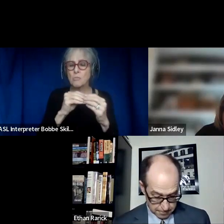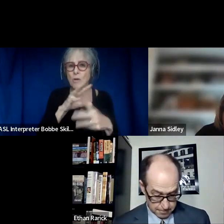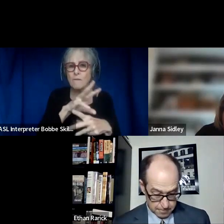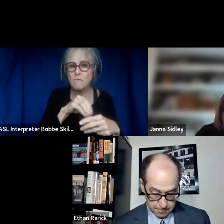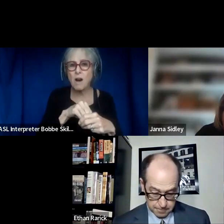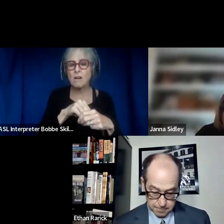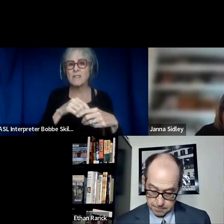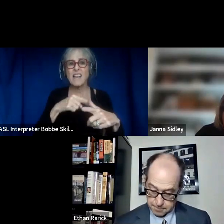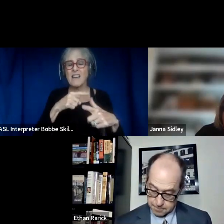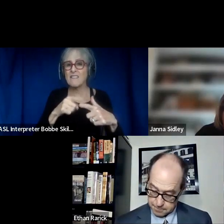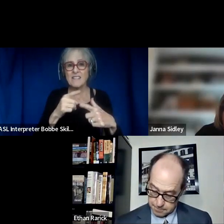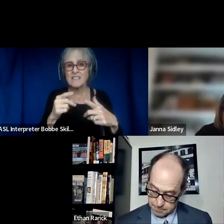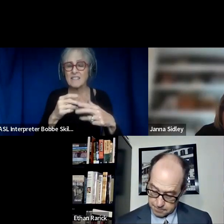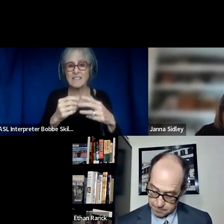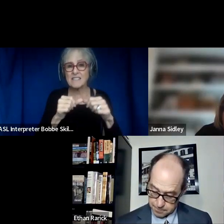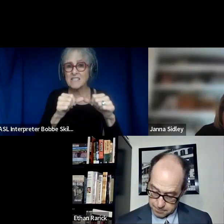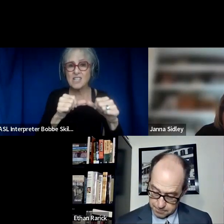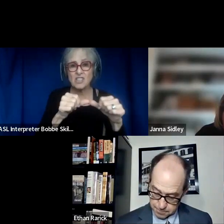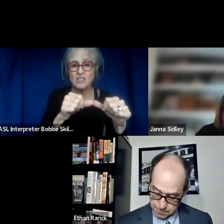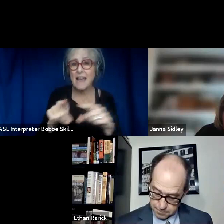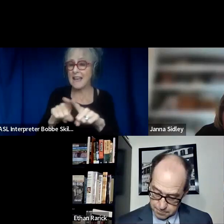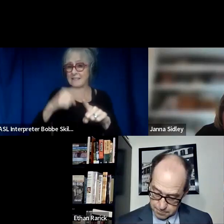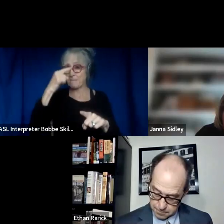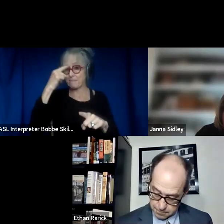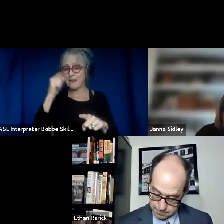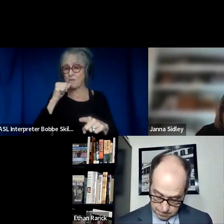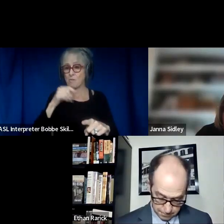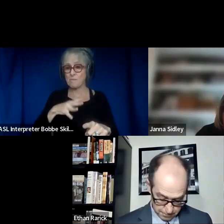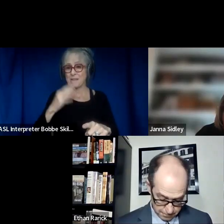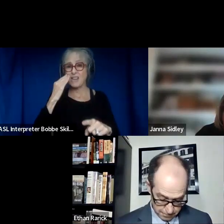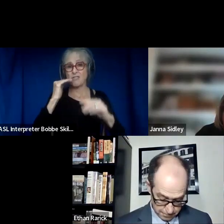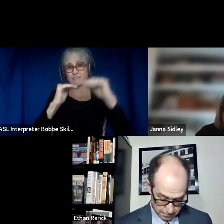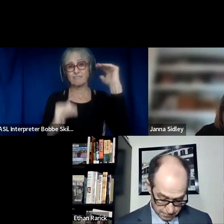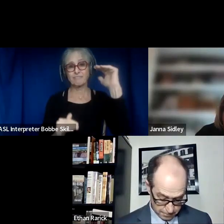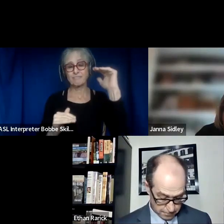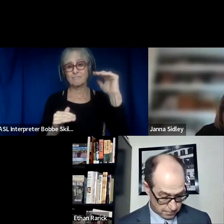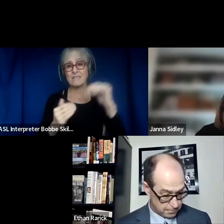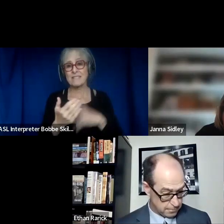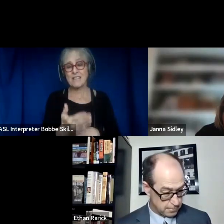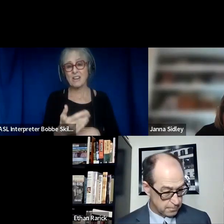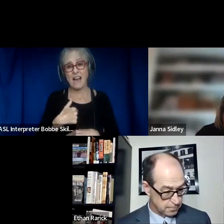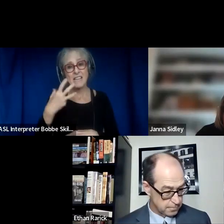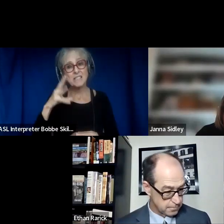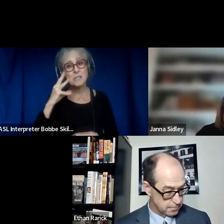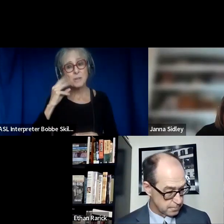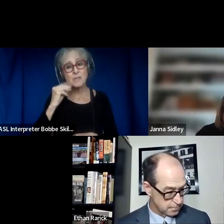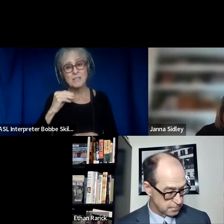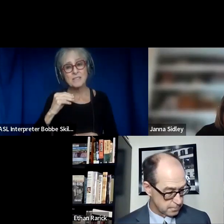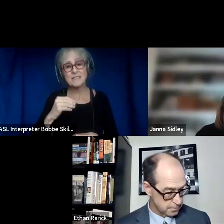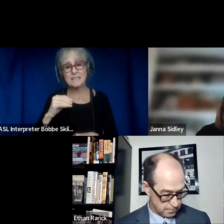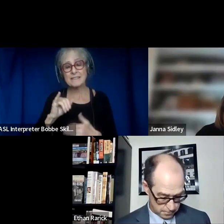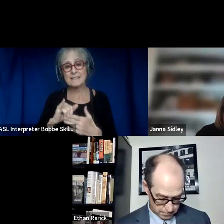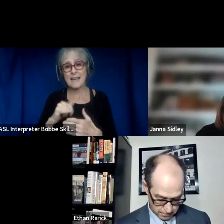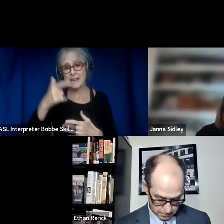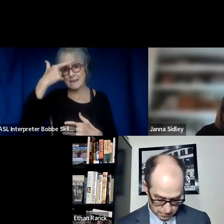get. So as a Black woman, I know that disparity exists because I've experienced it because my daughter has. But we